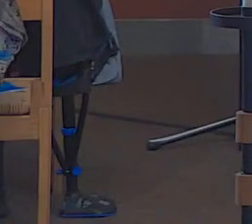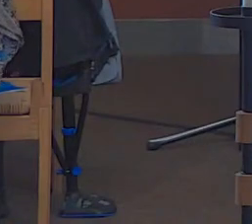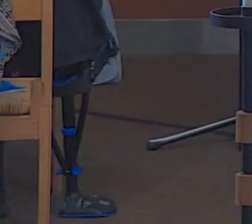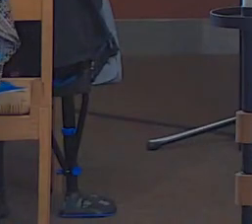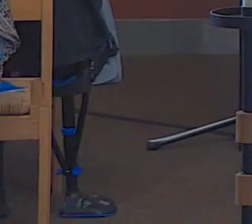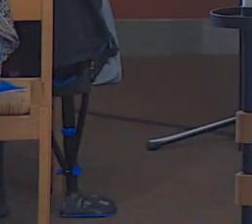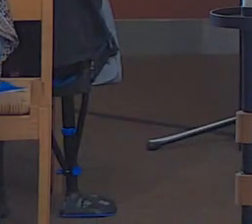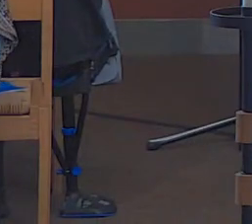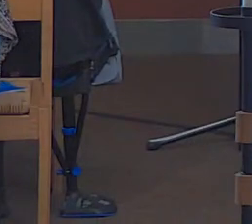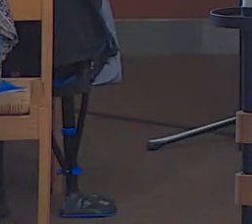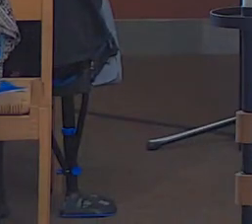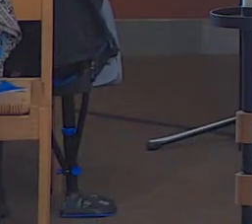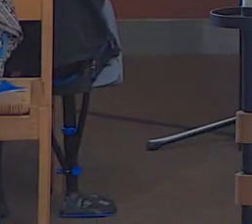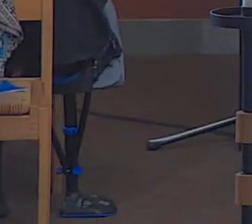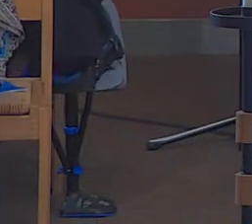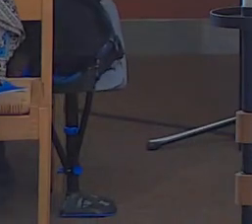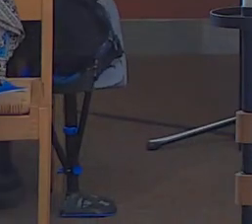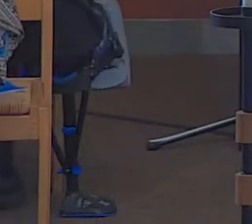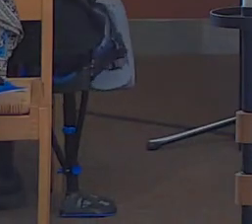At this time,